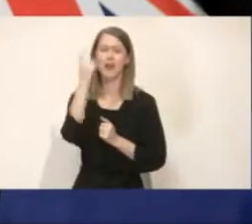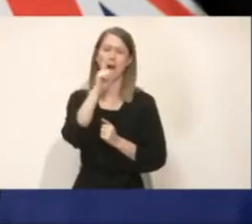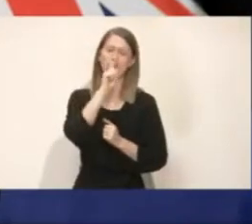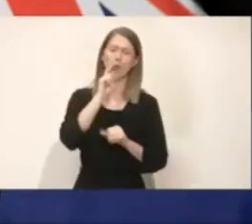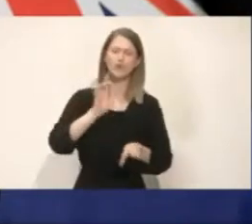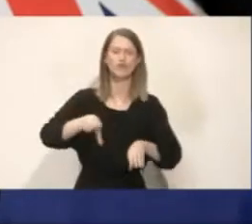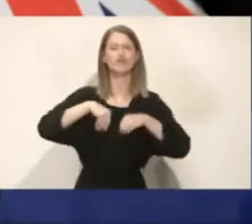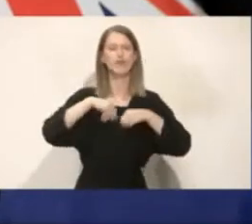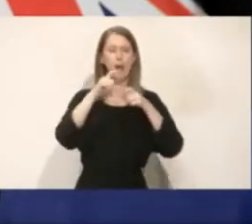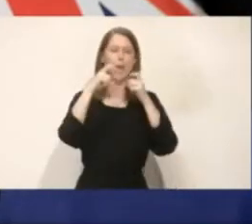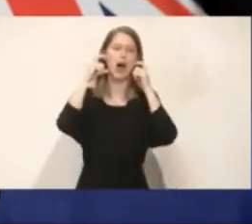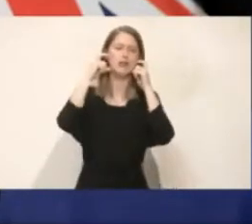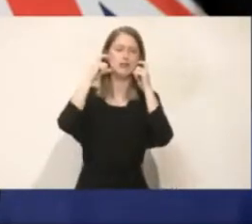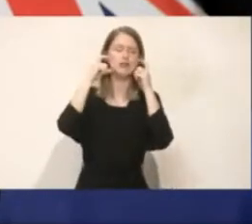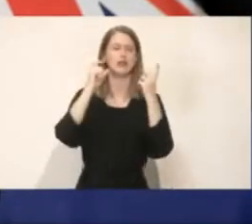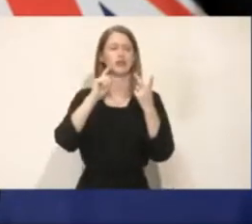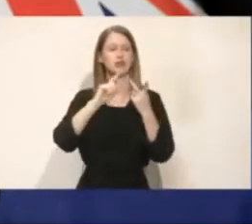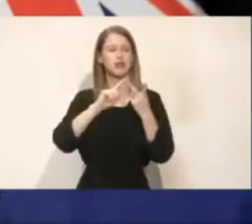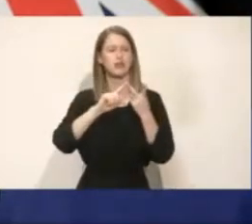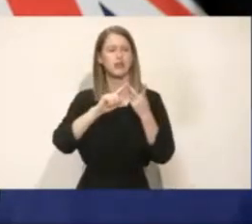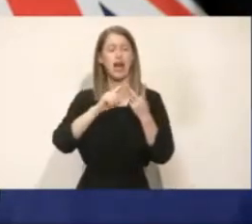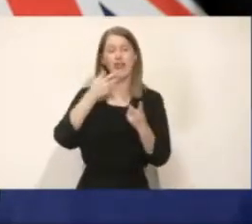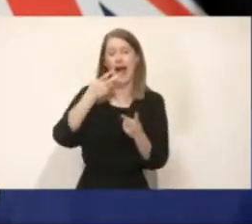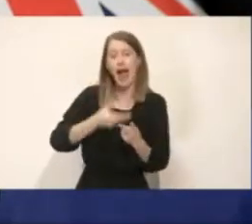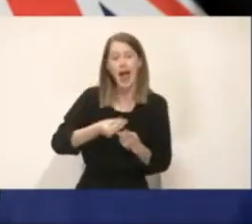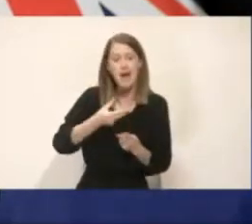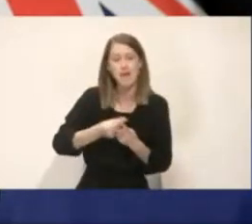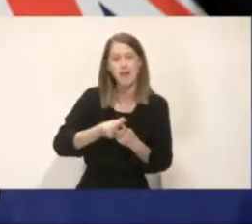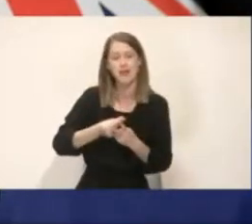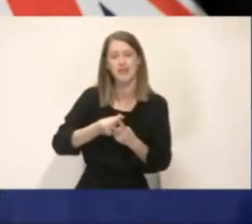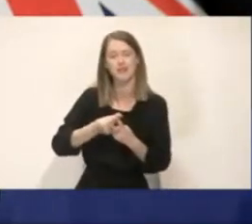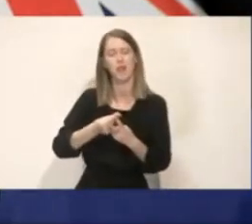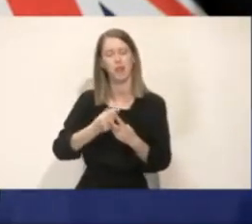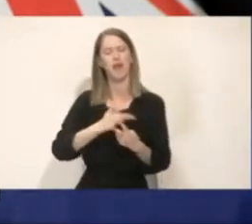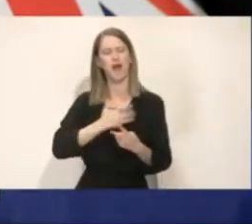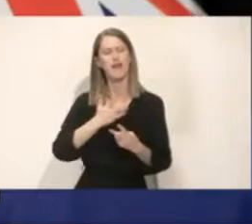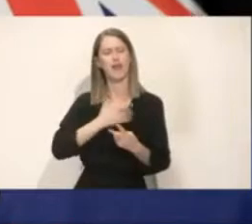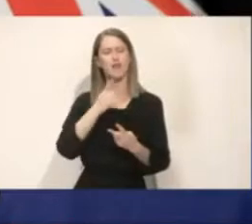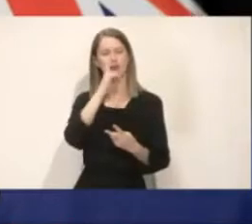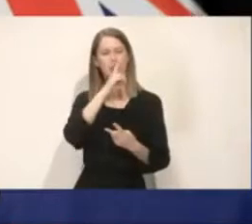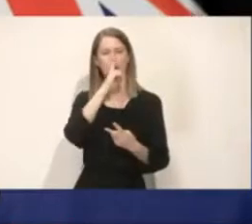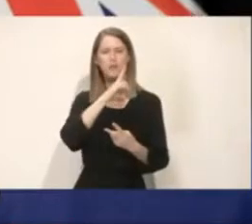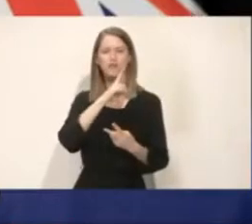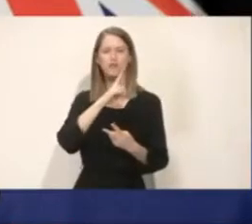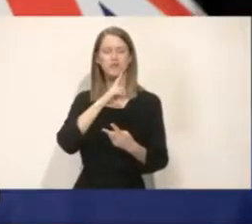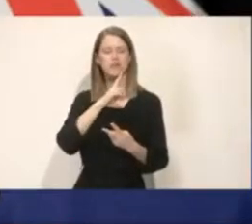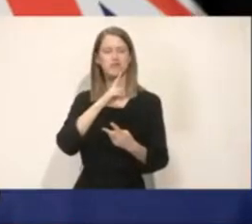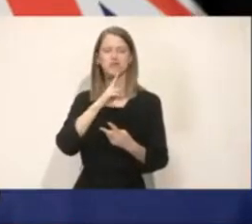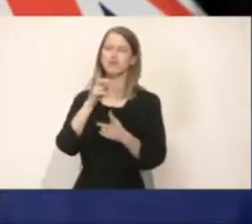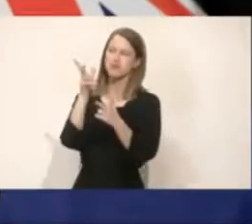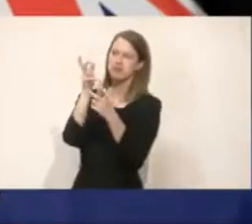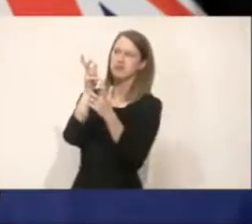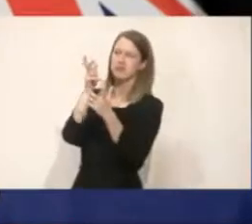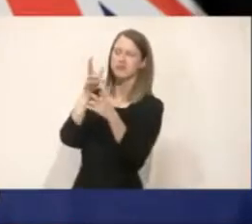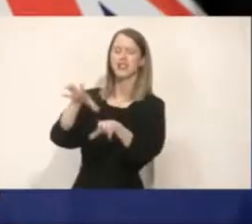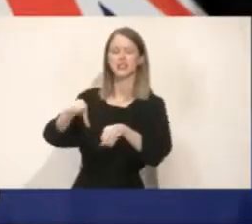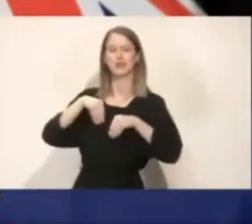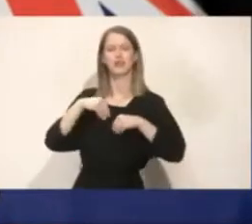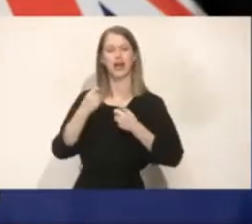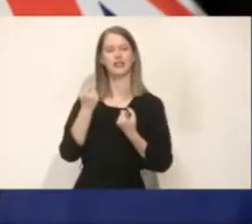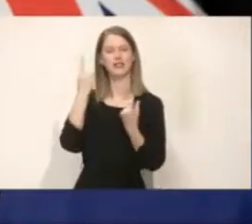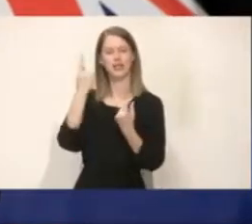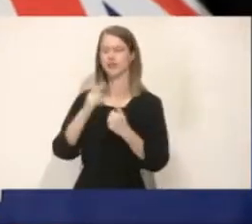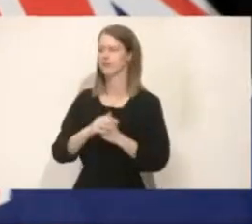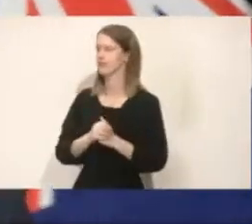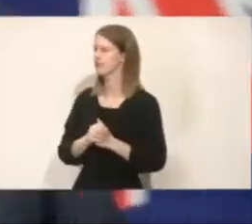use and about uptake of the use of the NZ COVID Tracer app, my sense is that many people are not only hearing the messages but going with them. Just one